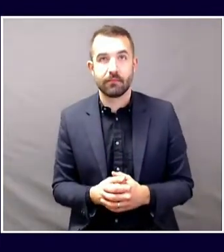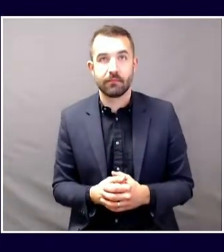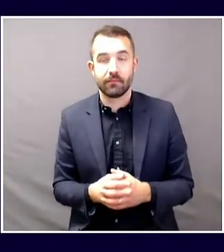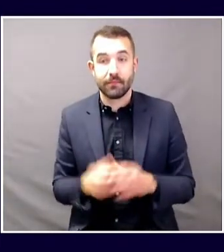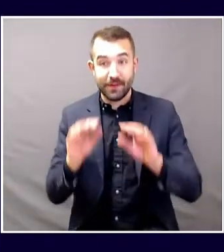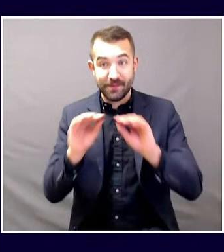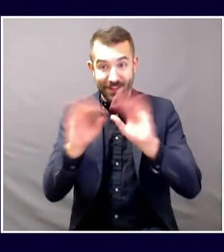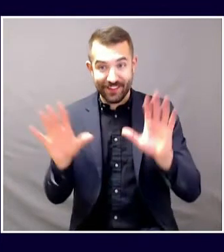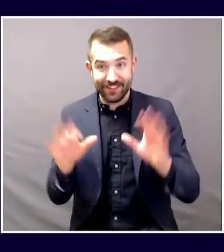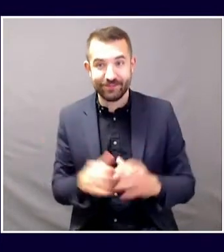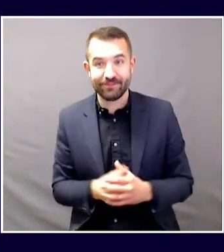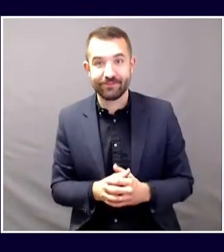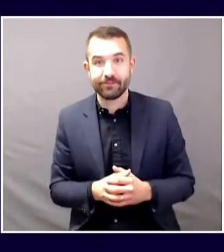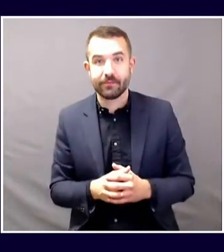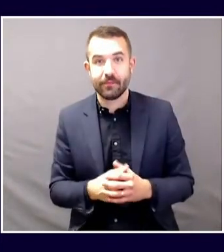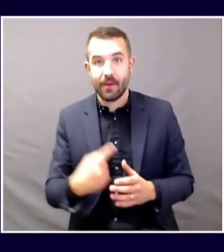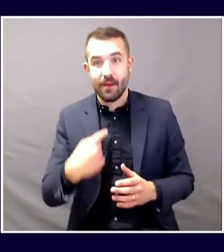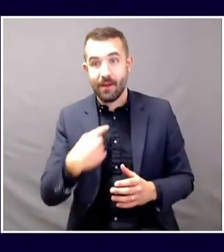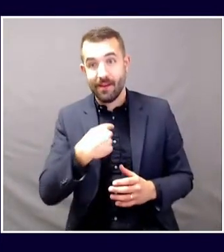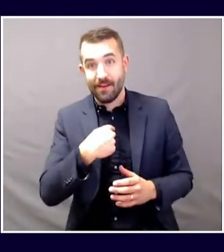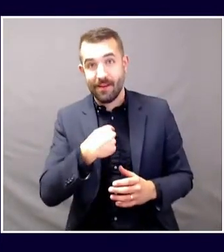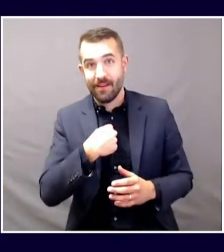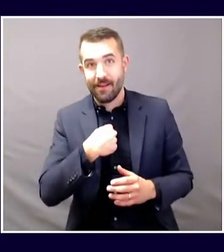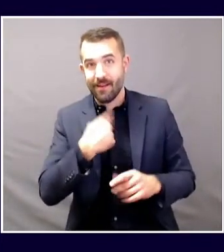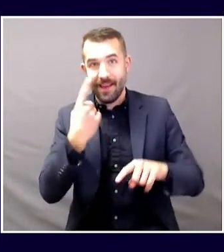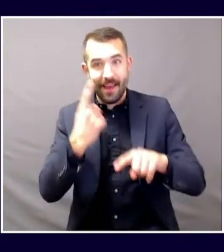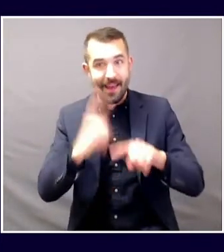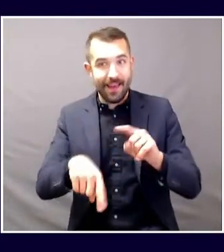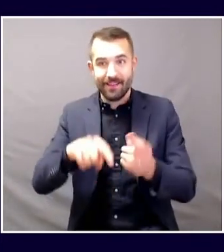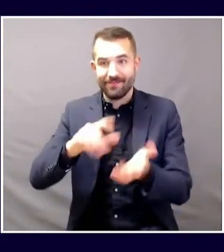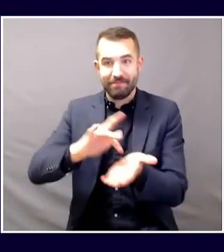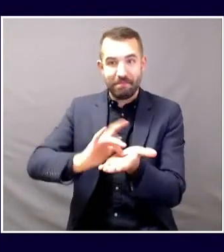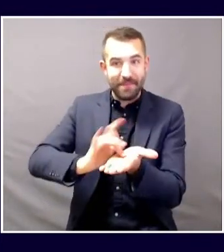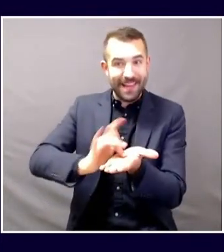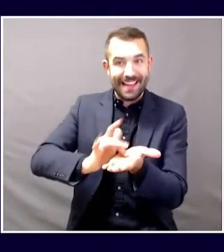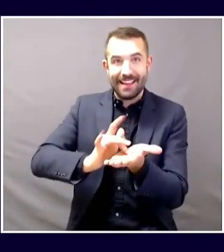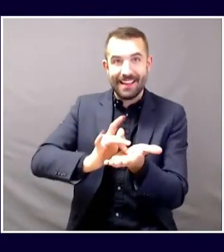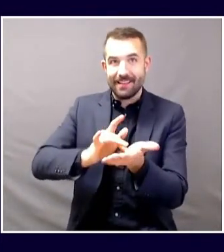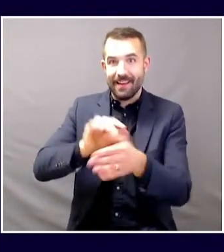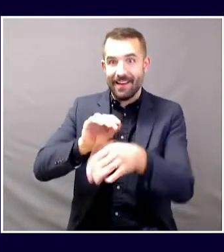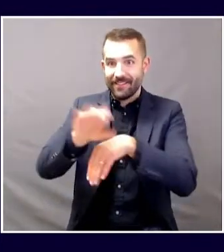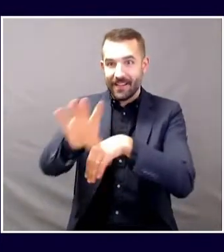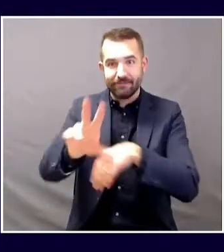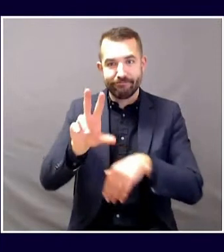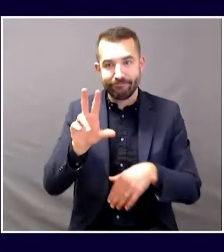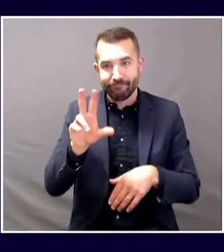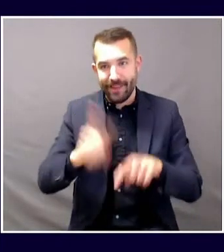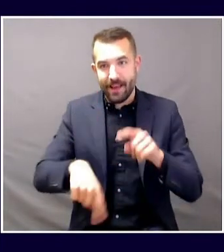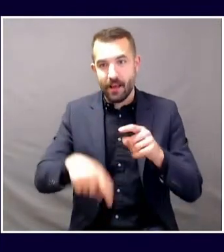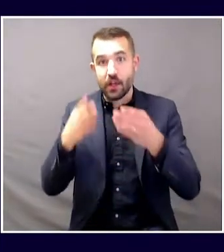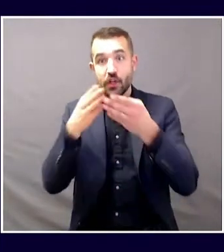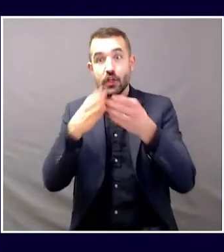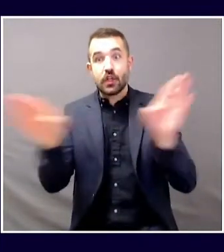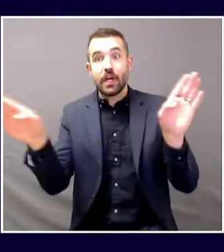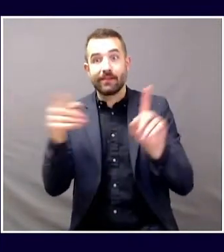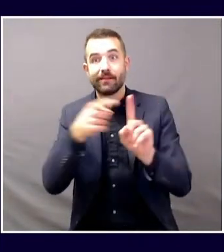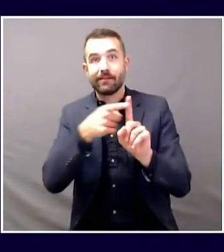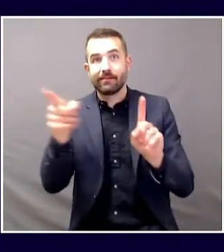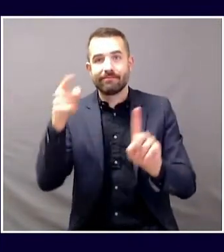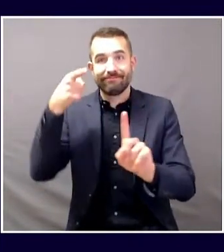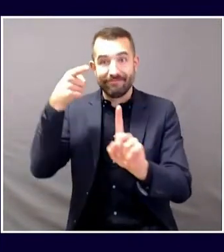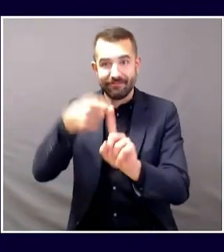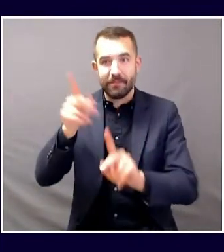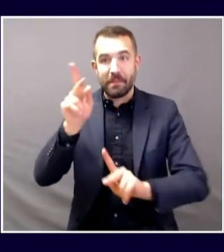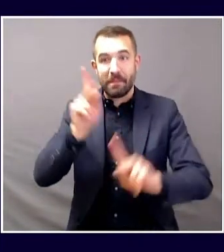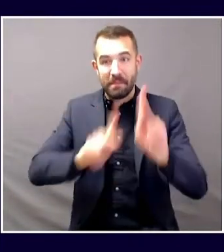position to be giving out any sort of medical advice whatsoever in general or to particular individuals.